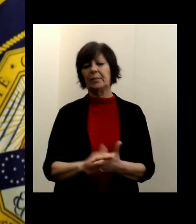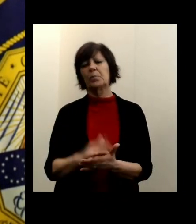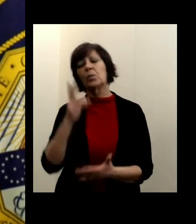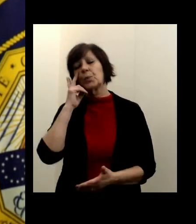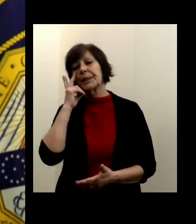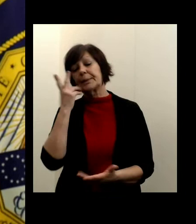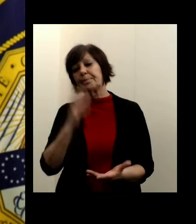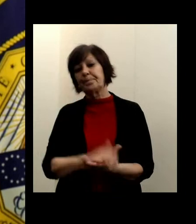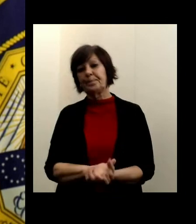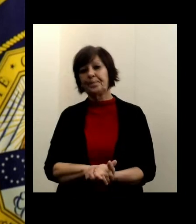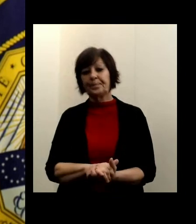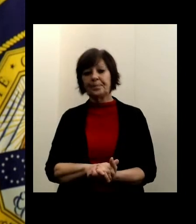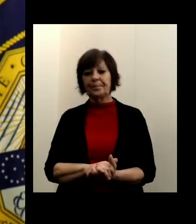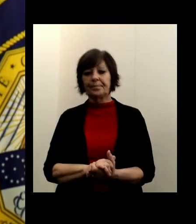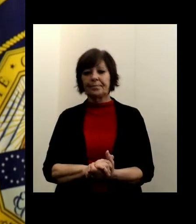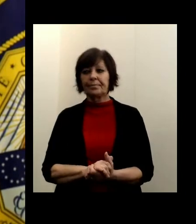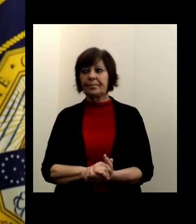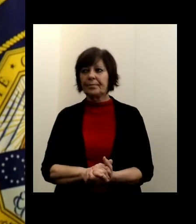on